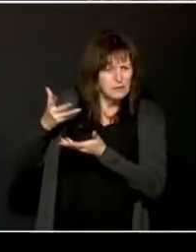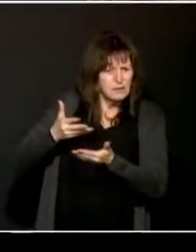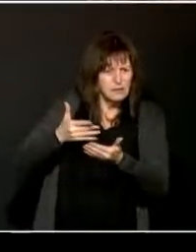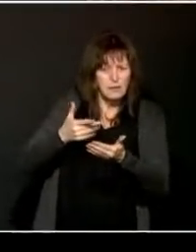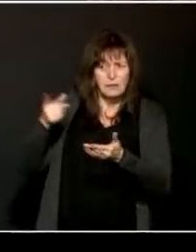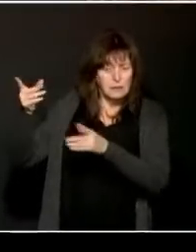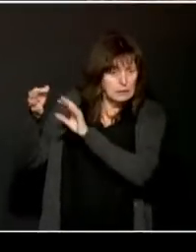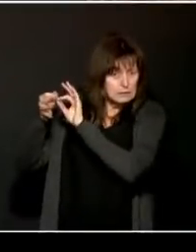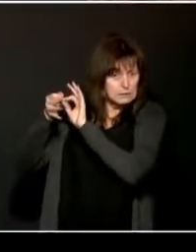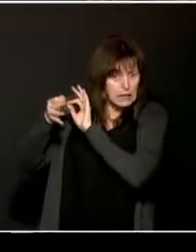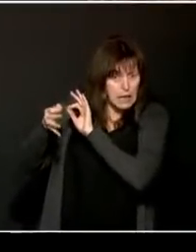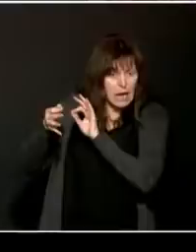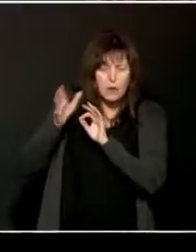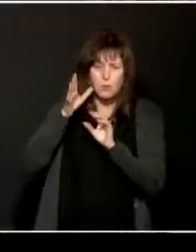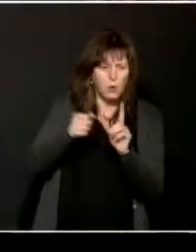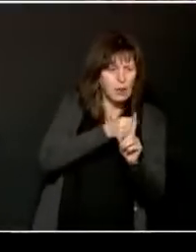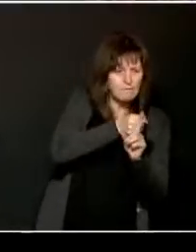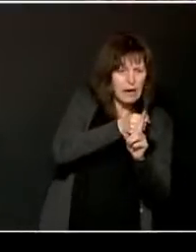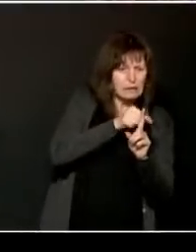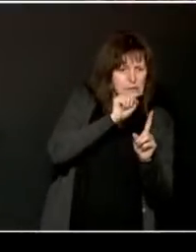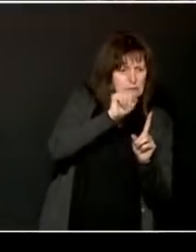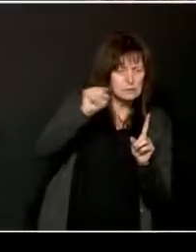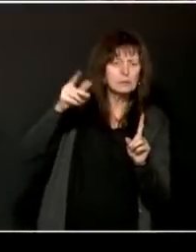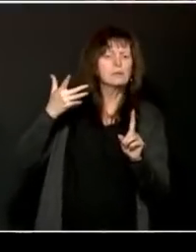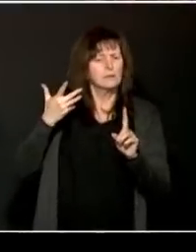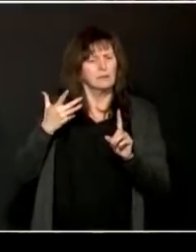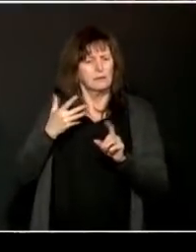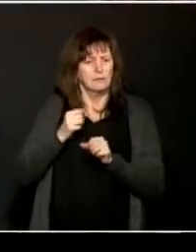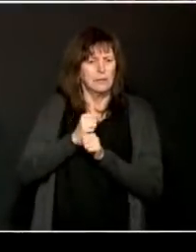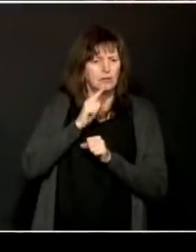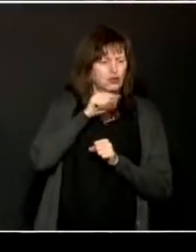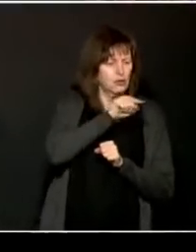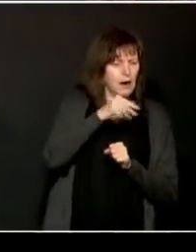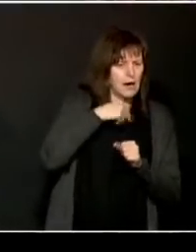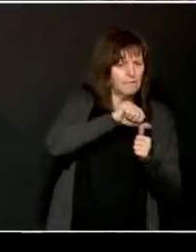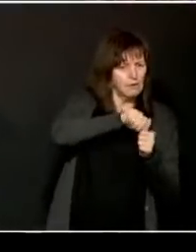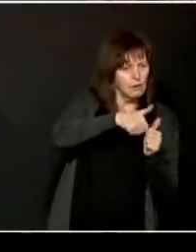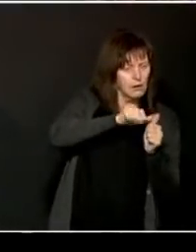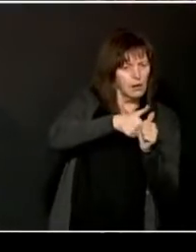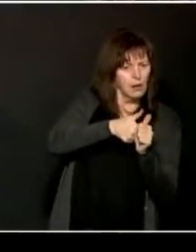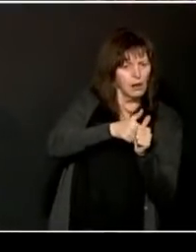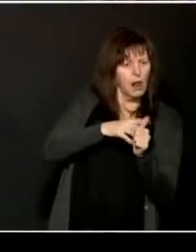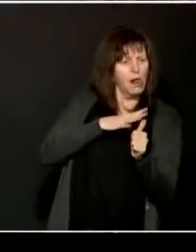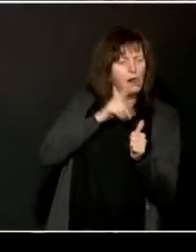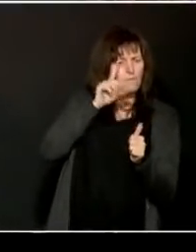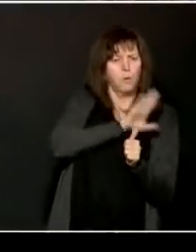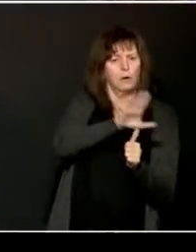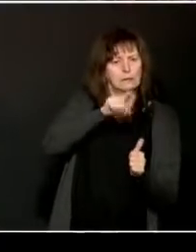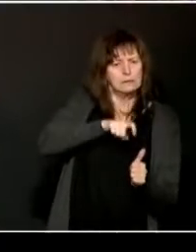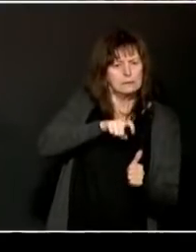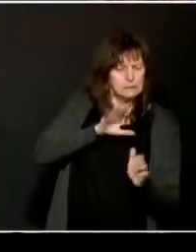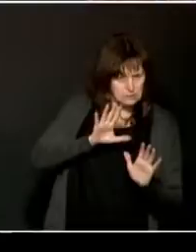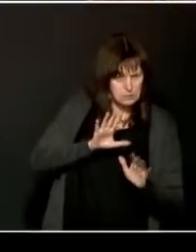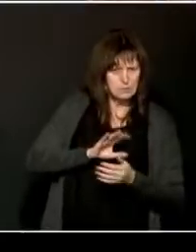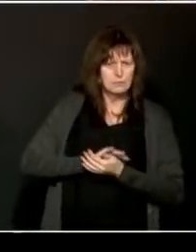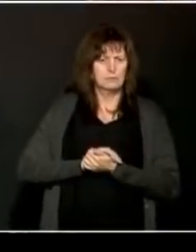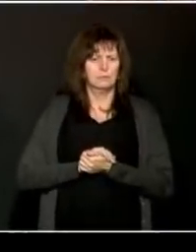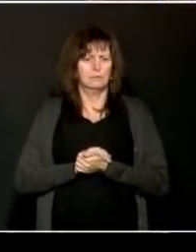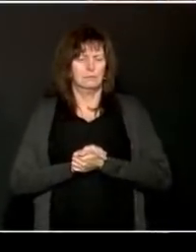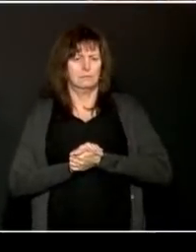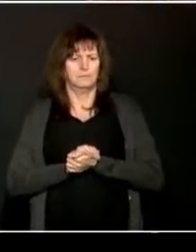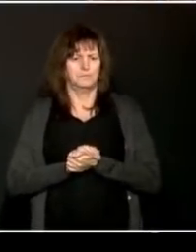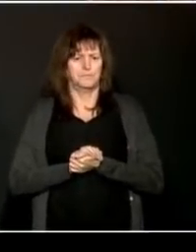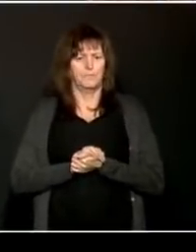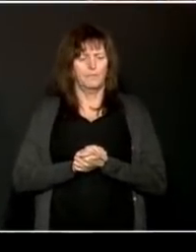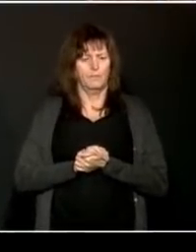Okay, yes, thank you. And just on the whole appointment booking system, I'm noticing like seems to be